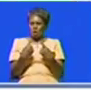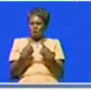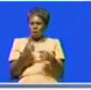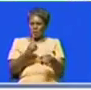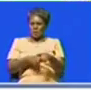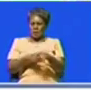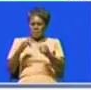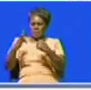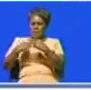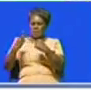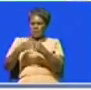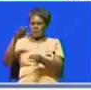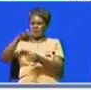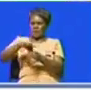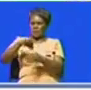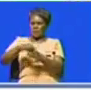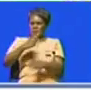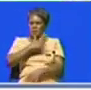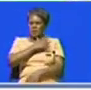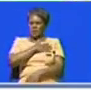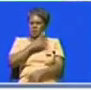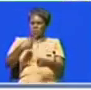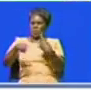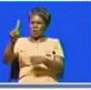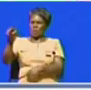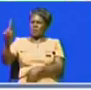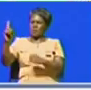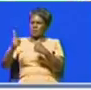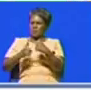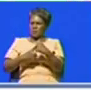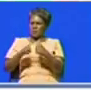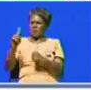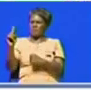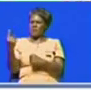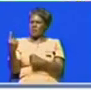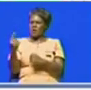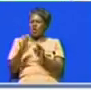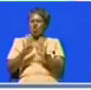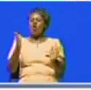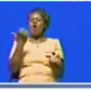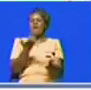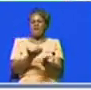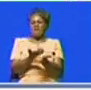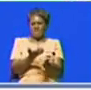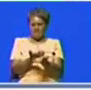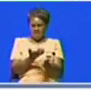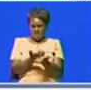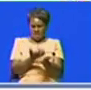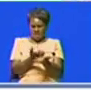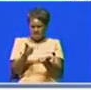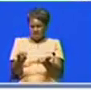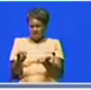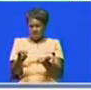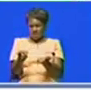during the August 8th elections that NASA won by 1.6 million. First of all, there is no evidence at all to that